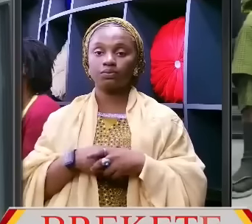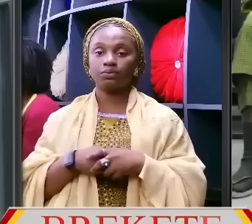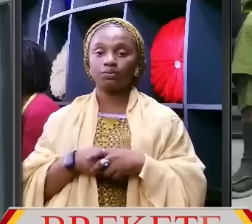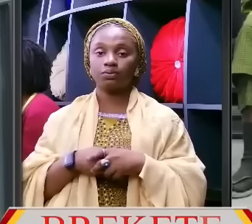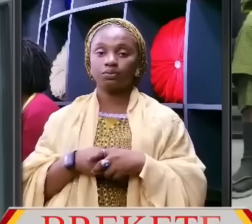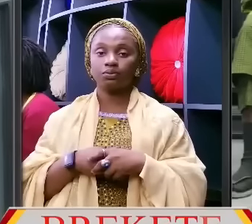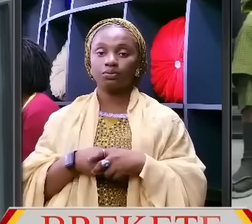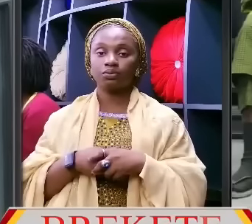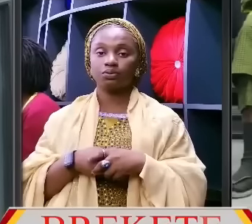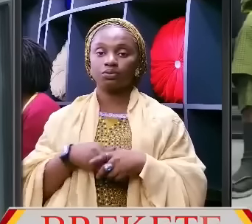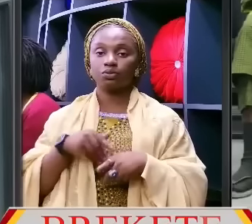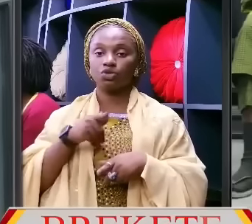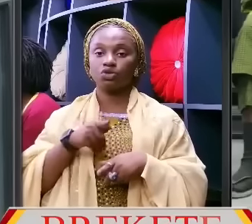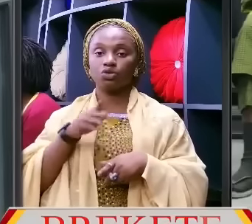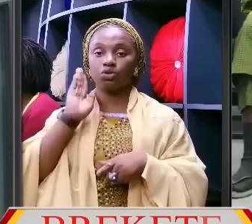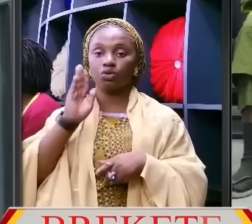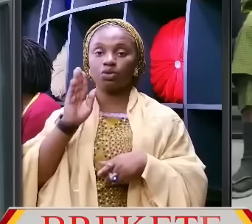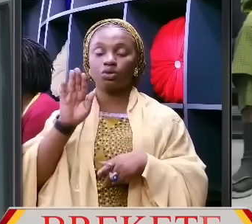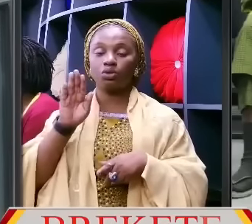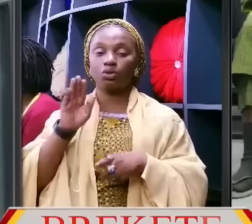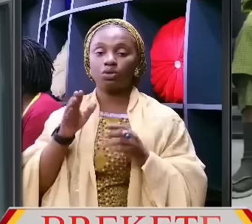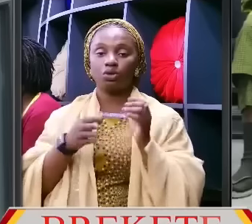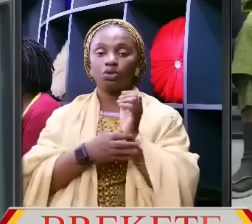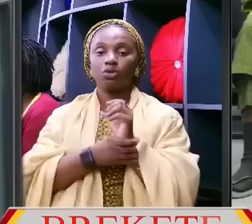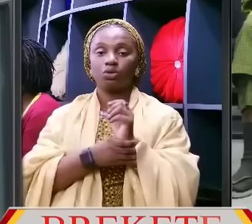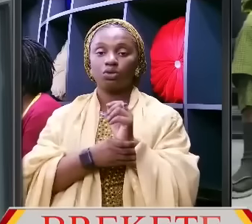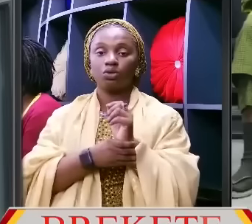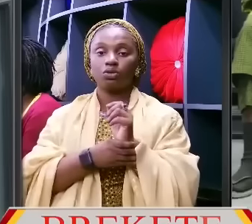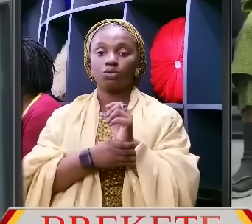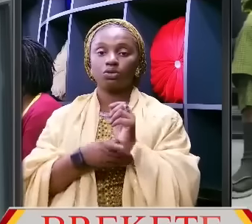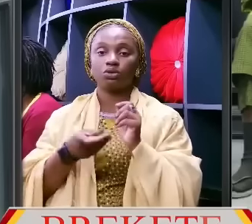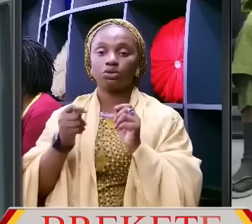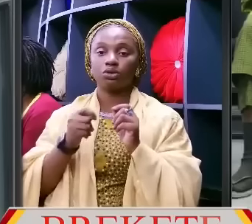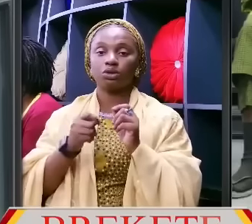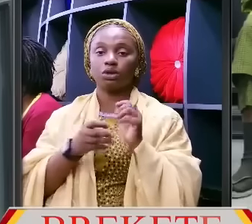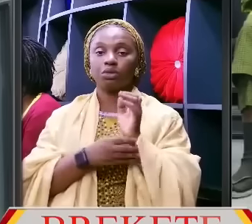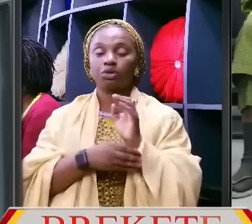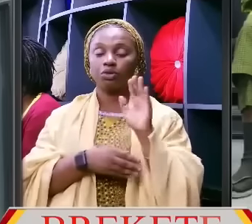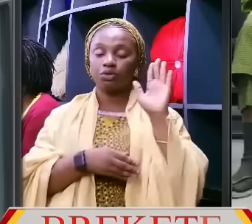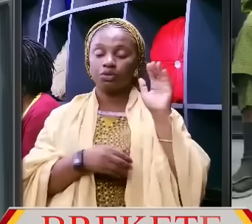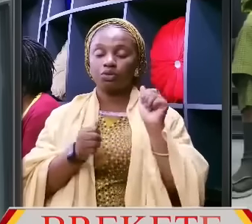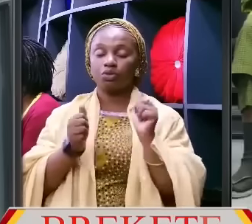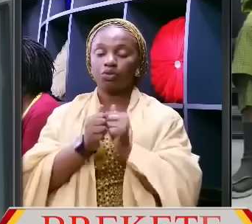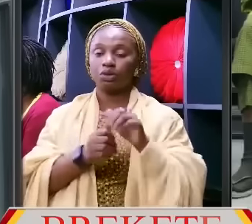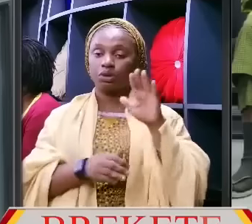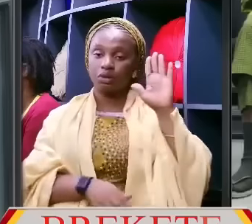Please, you go hold the microphone with the left hand. Okay, you go come, you raise your right hand.